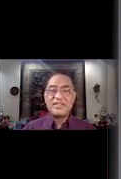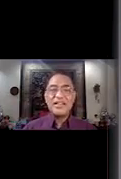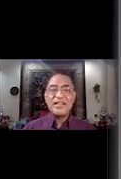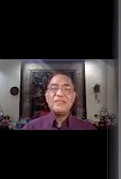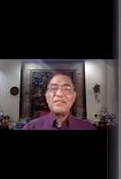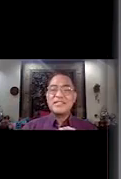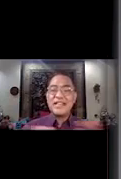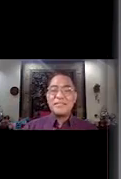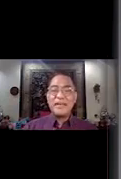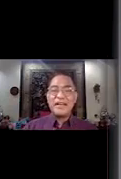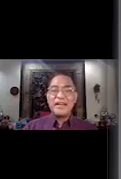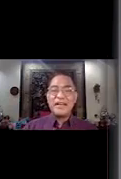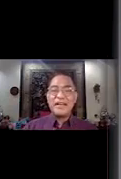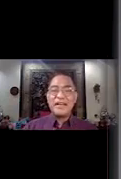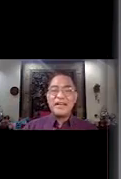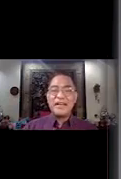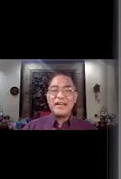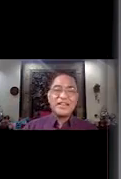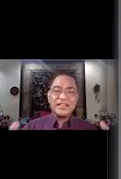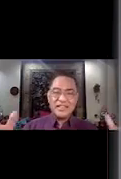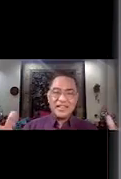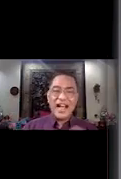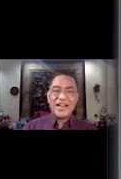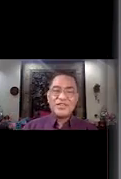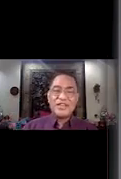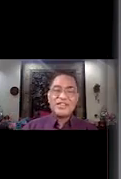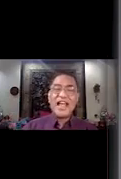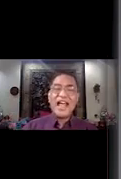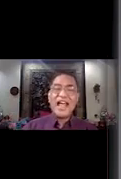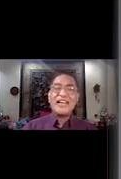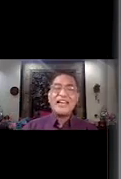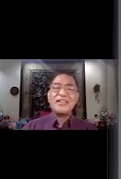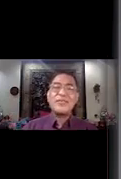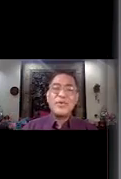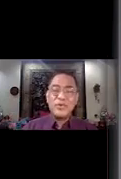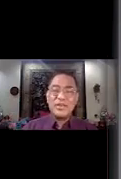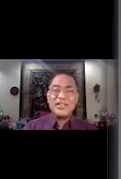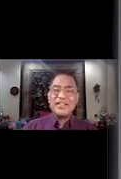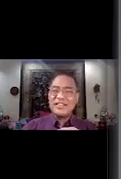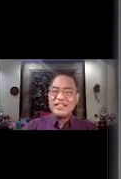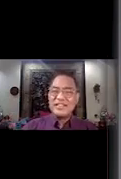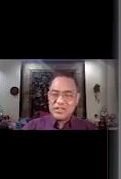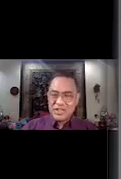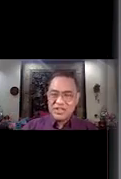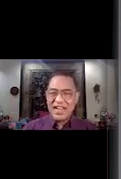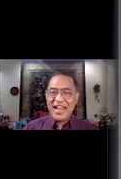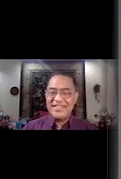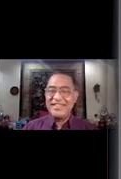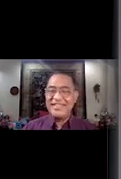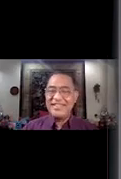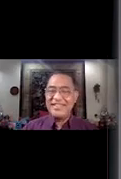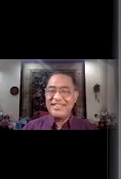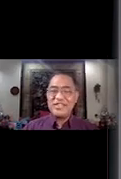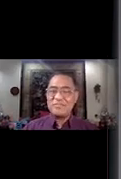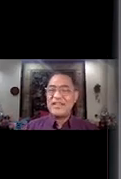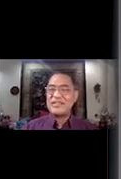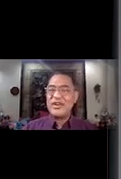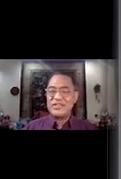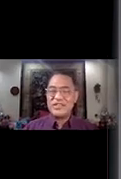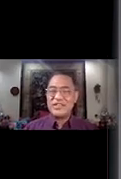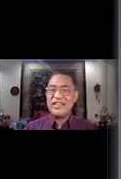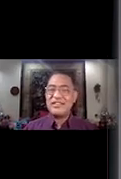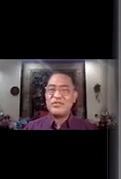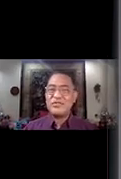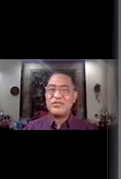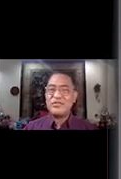peace. Miss Tapia, the actress and the role, she's dead. She's passed on.